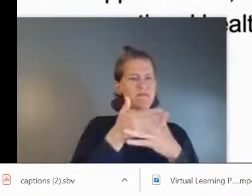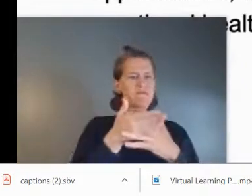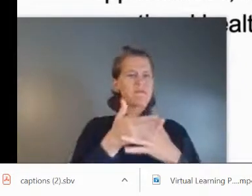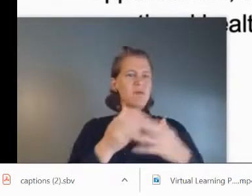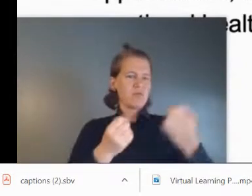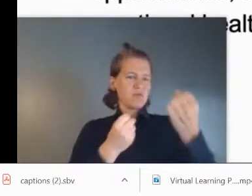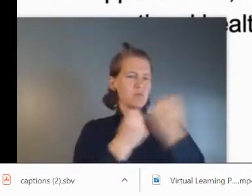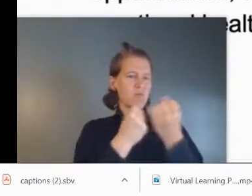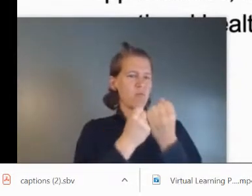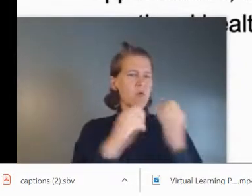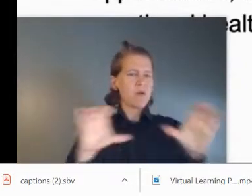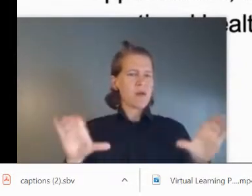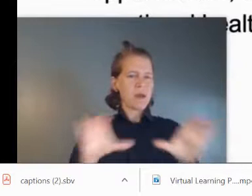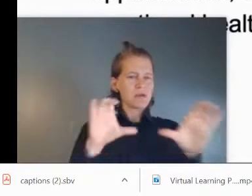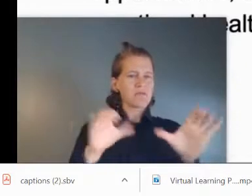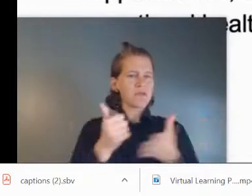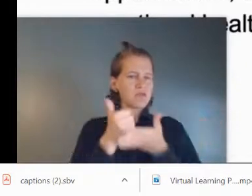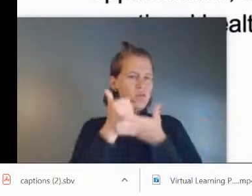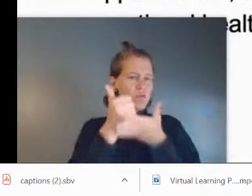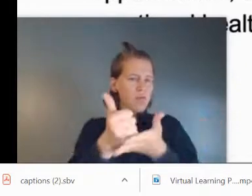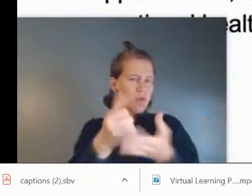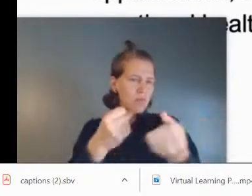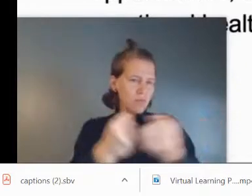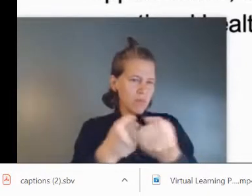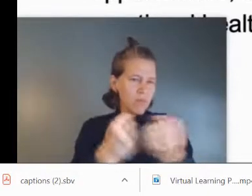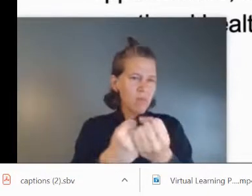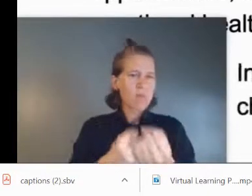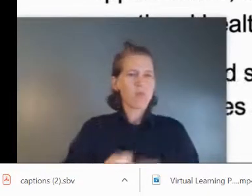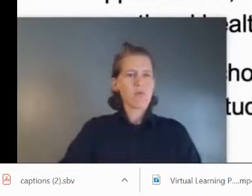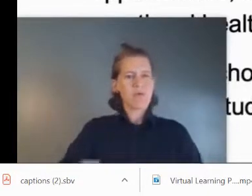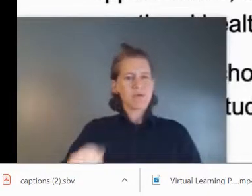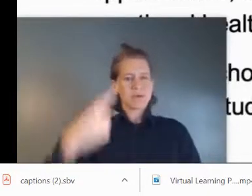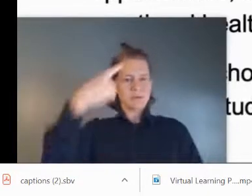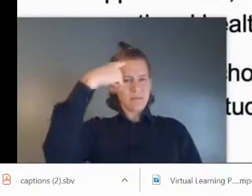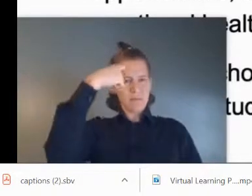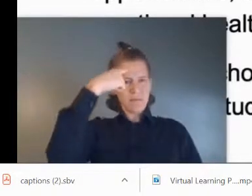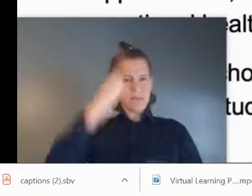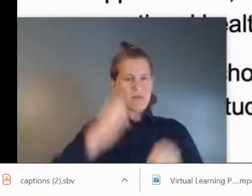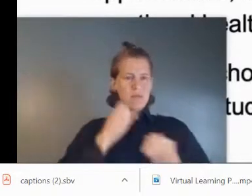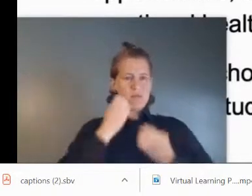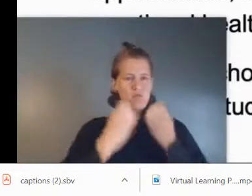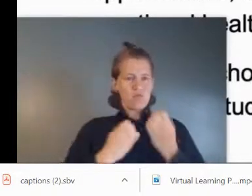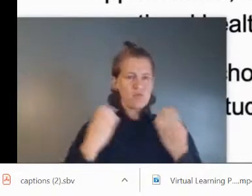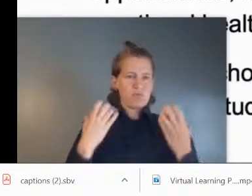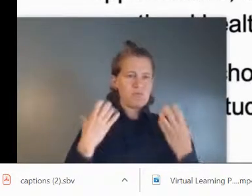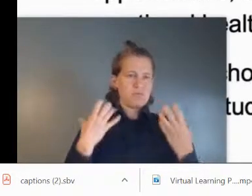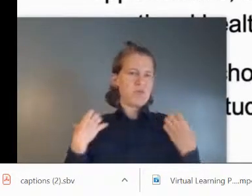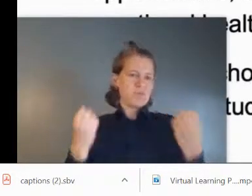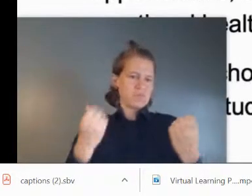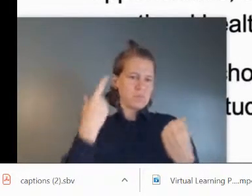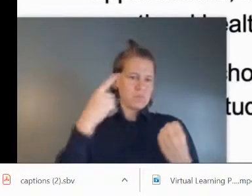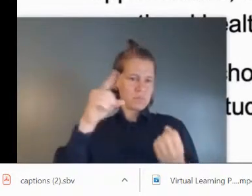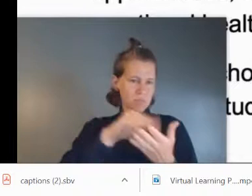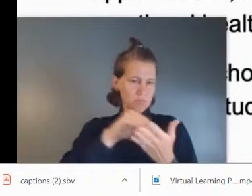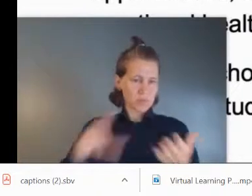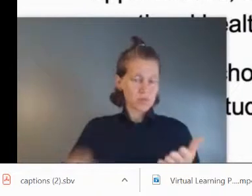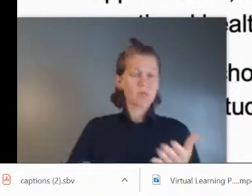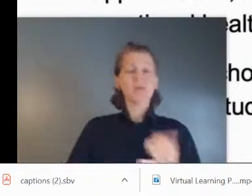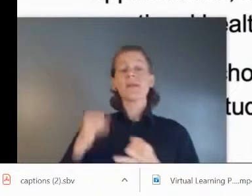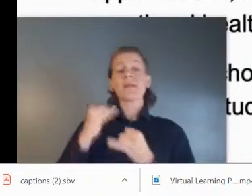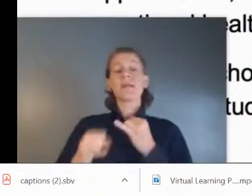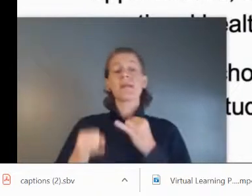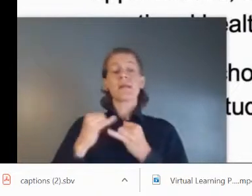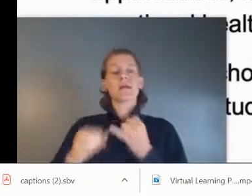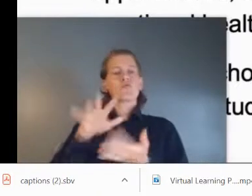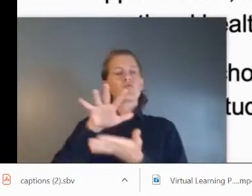support the social emotional health of our students. And lastly, we have increased the school